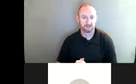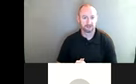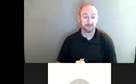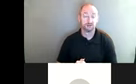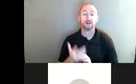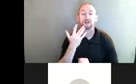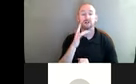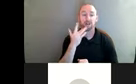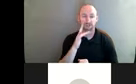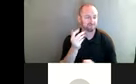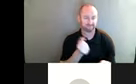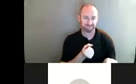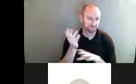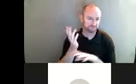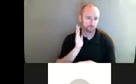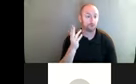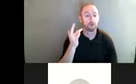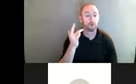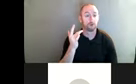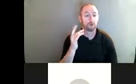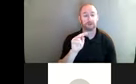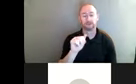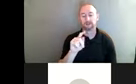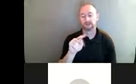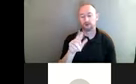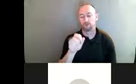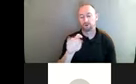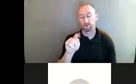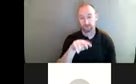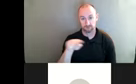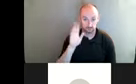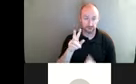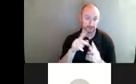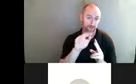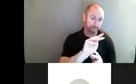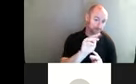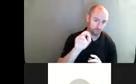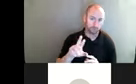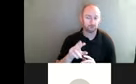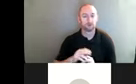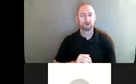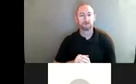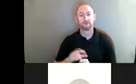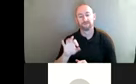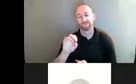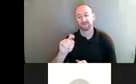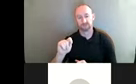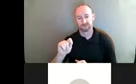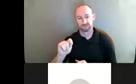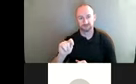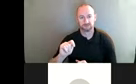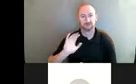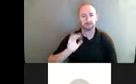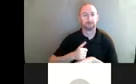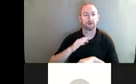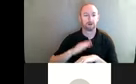Thankfully, this will go away because in NatRef 22, you will have either meters or just feet, which will be based on